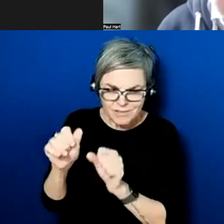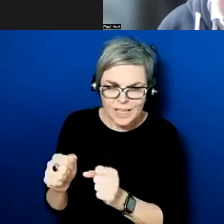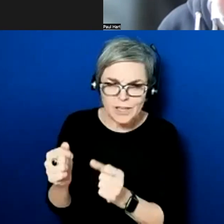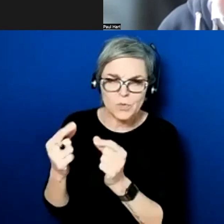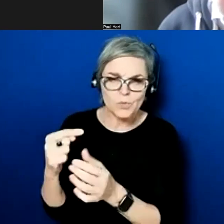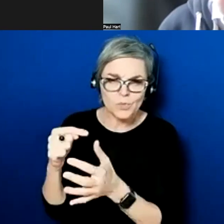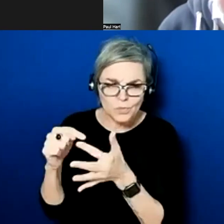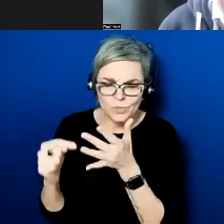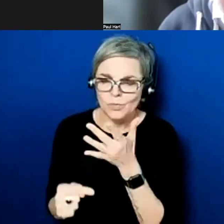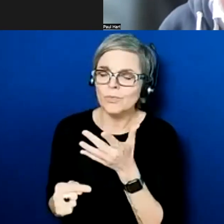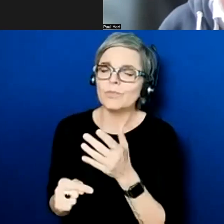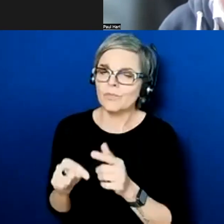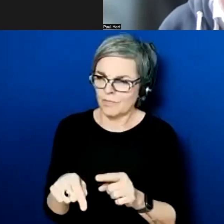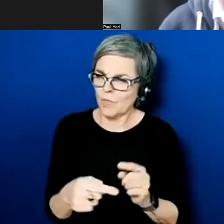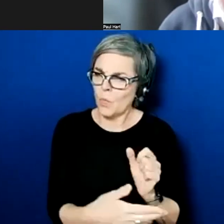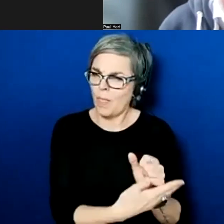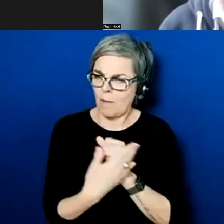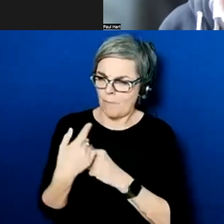the